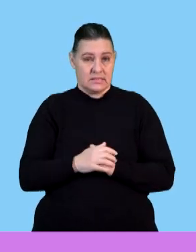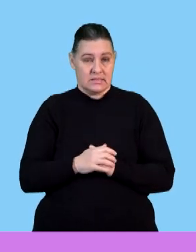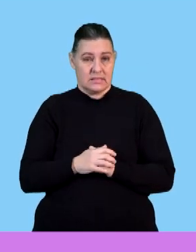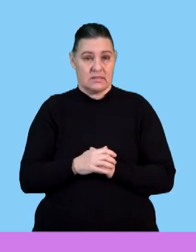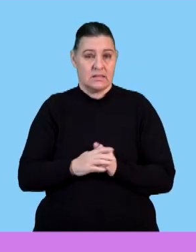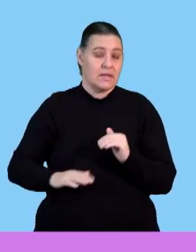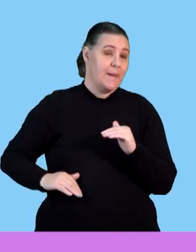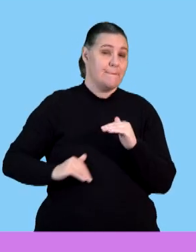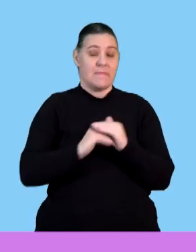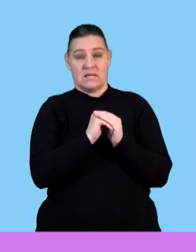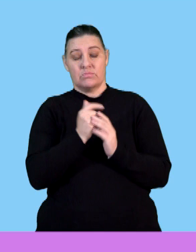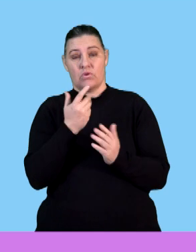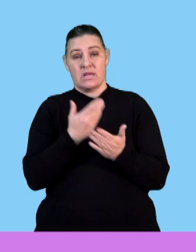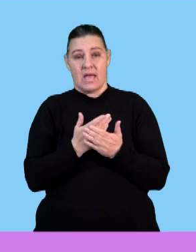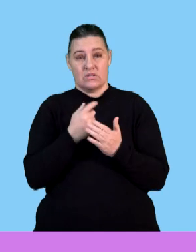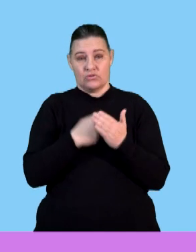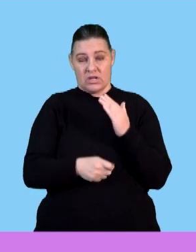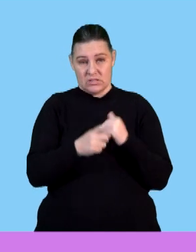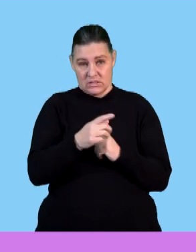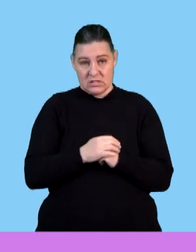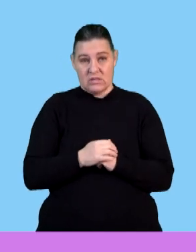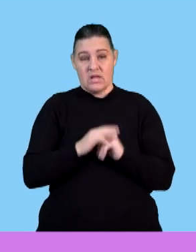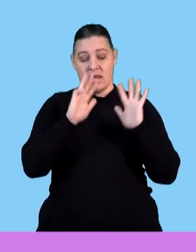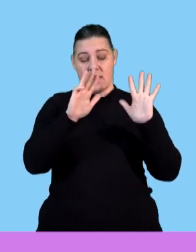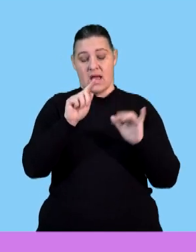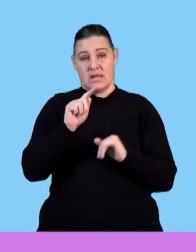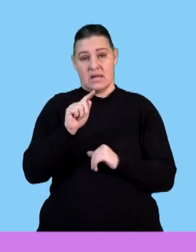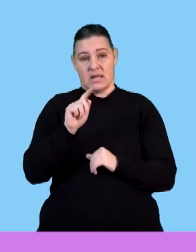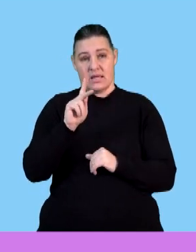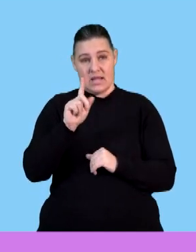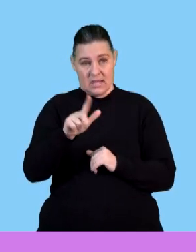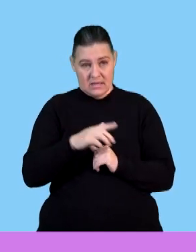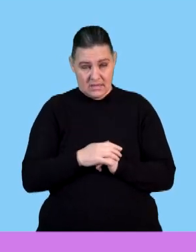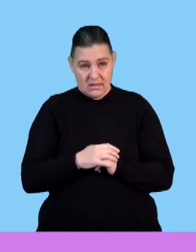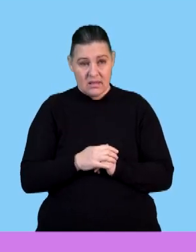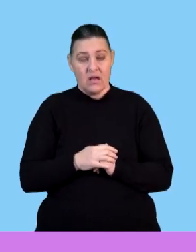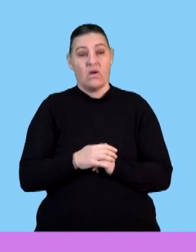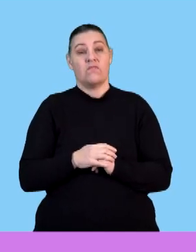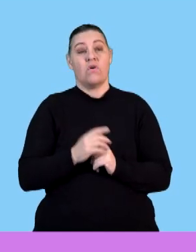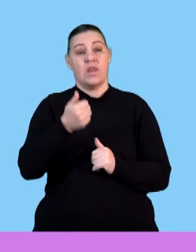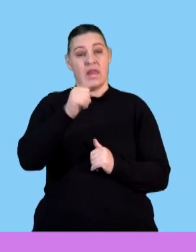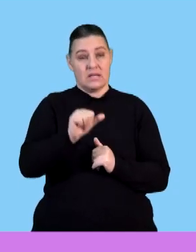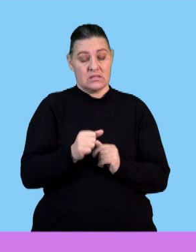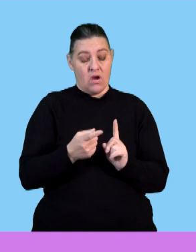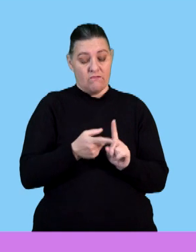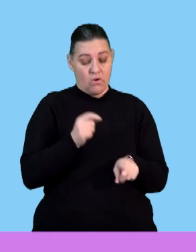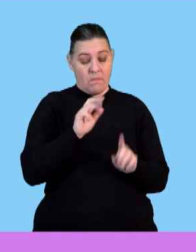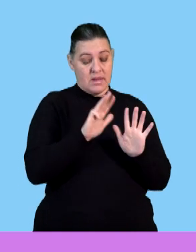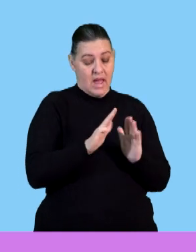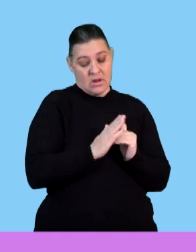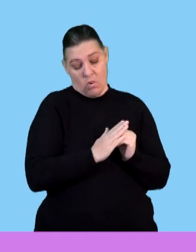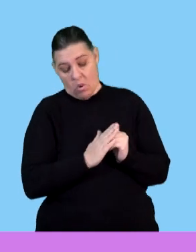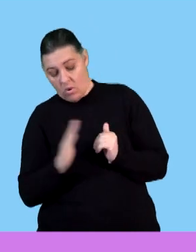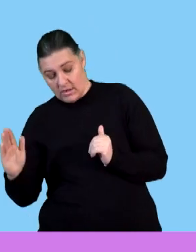kiloliters. So the maximum amount you can get charged for there is 9 kiloliters. Then for the next one, it says from